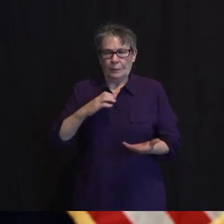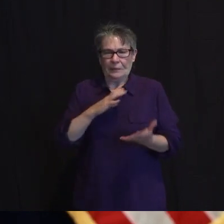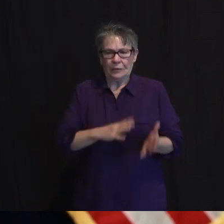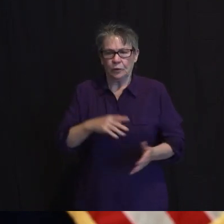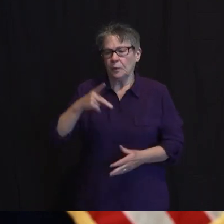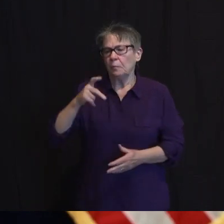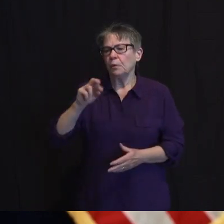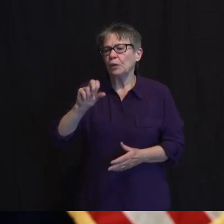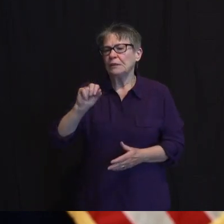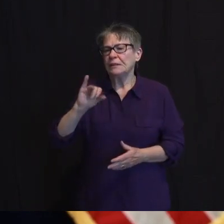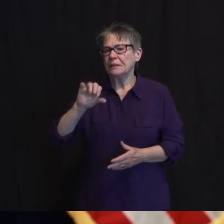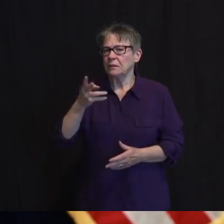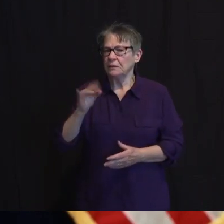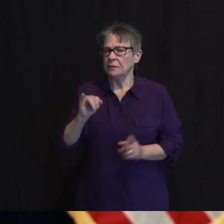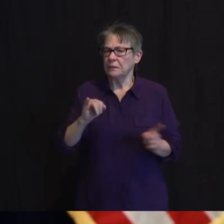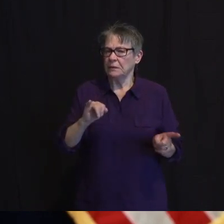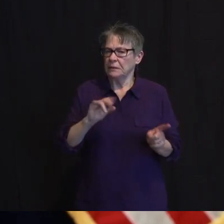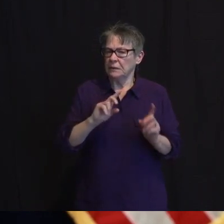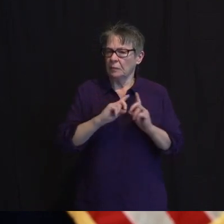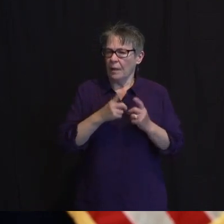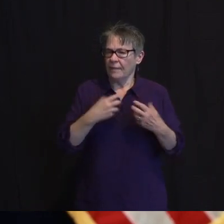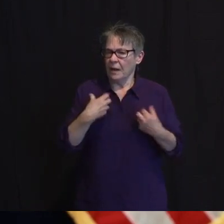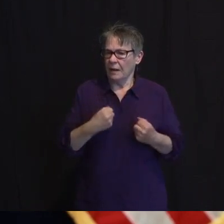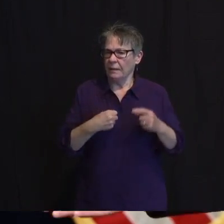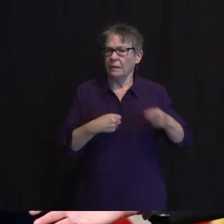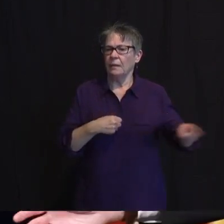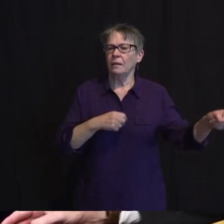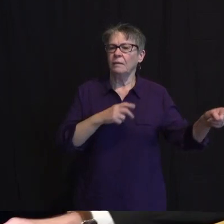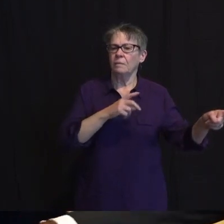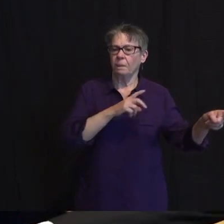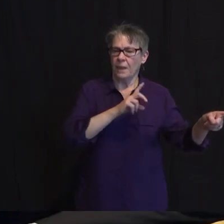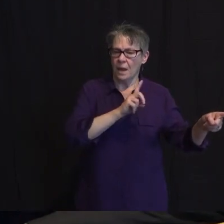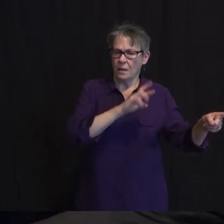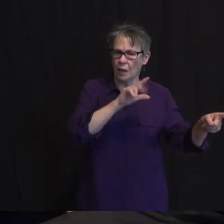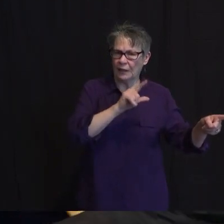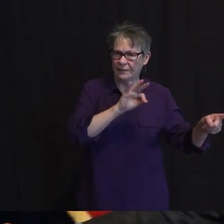Ed Lifshitz, thank you, Doctor, for your extraordinary